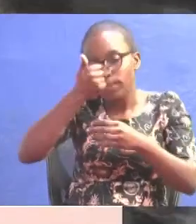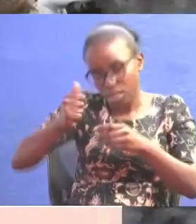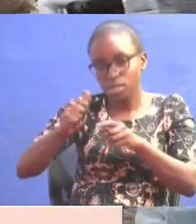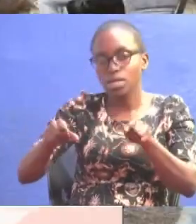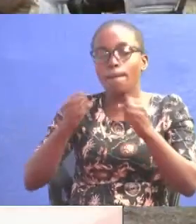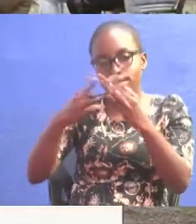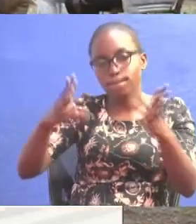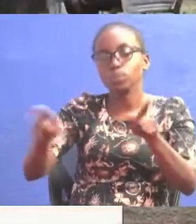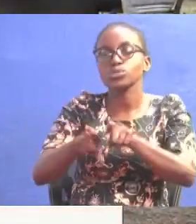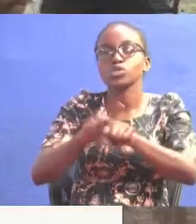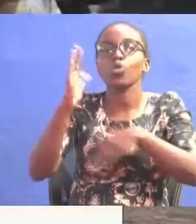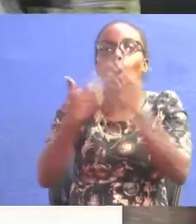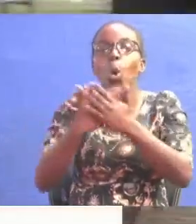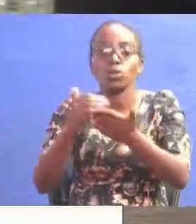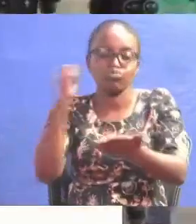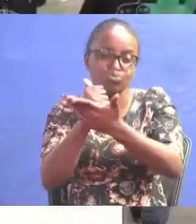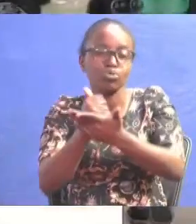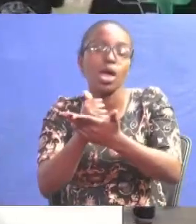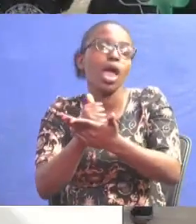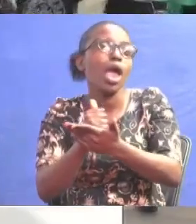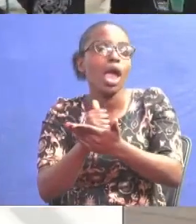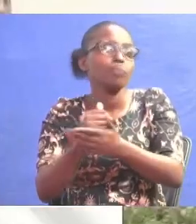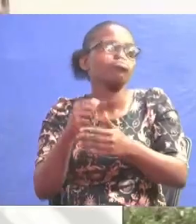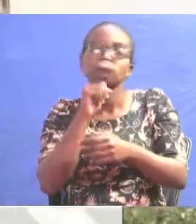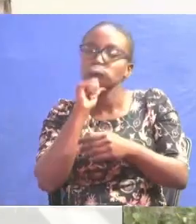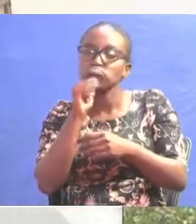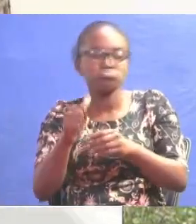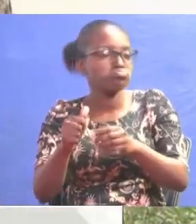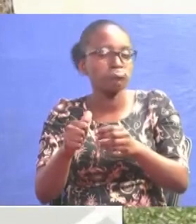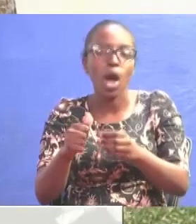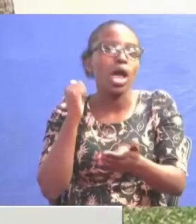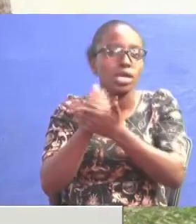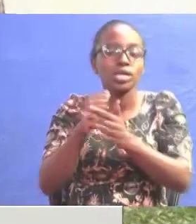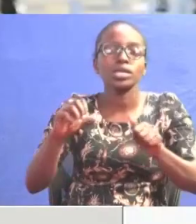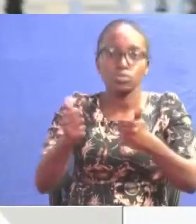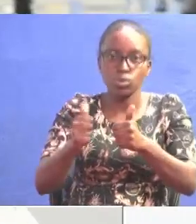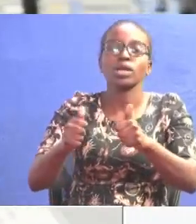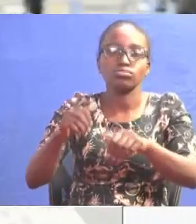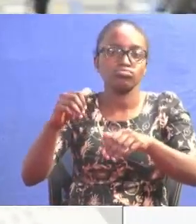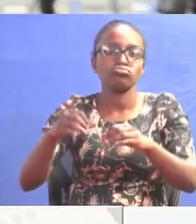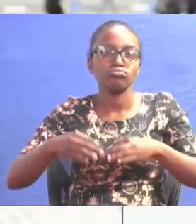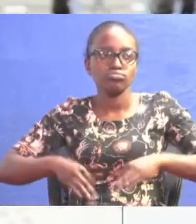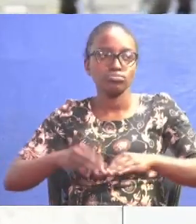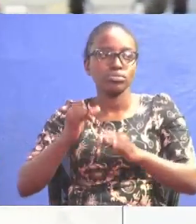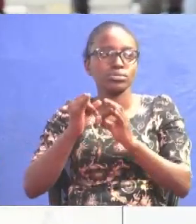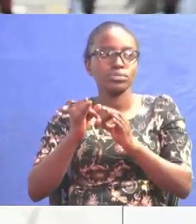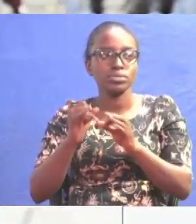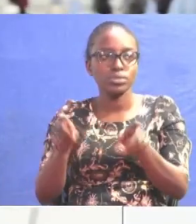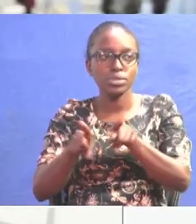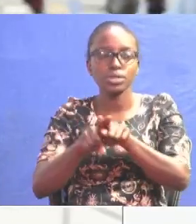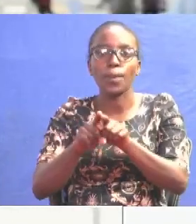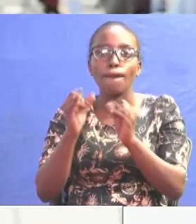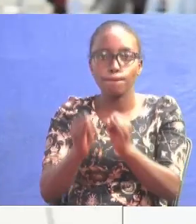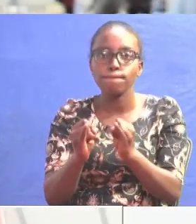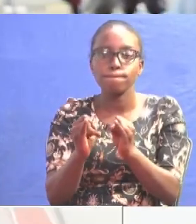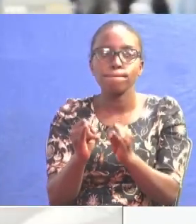and others admitted that they have not been adequately informed about the new system. I applied for help. Nika place